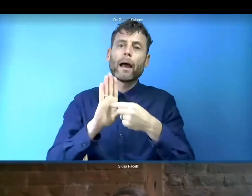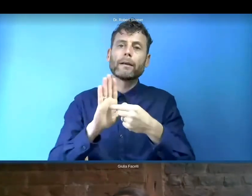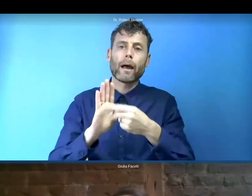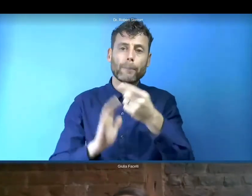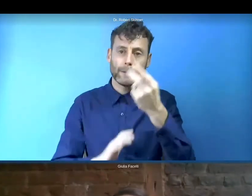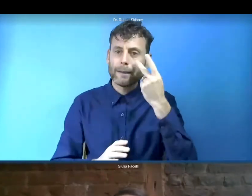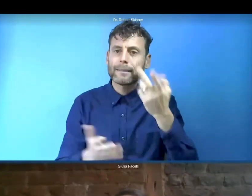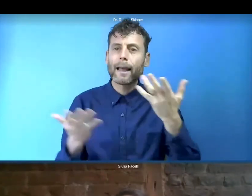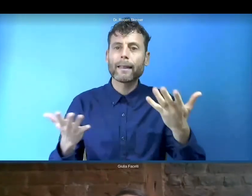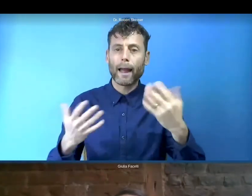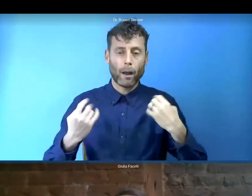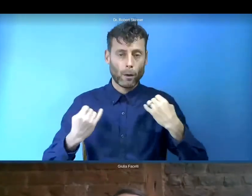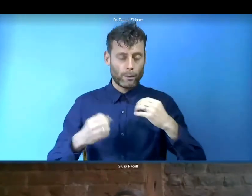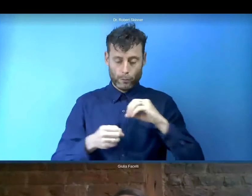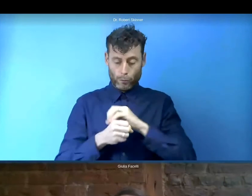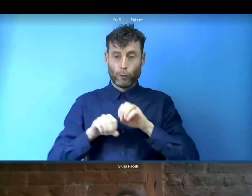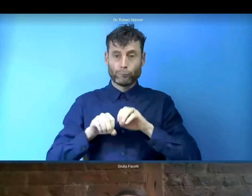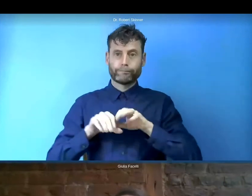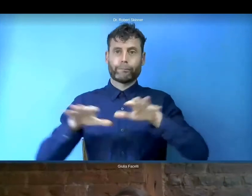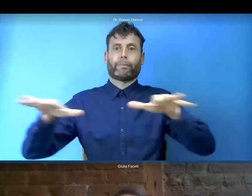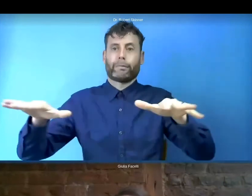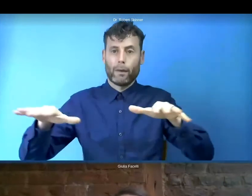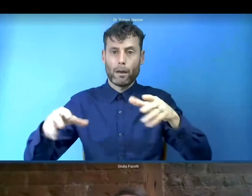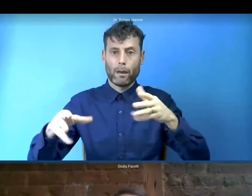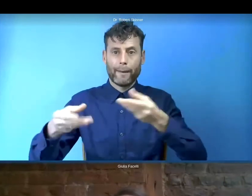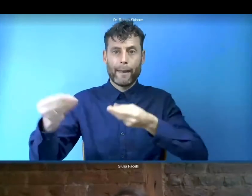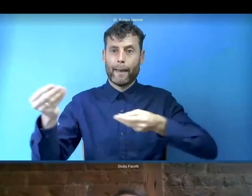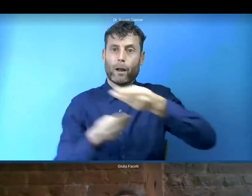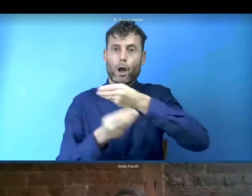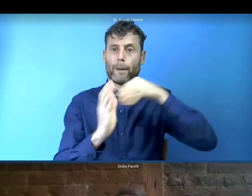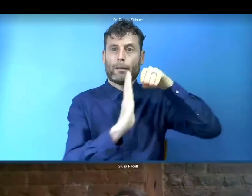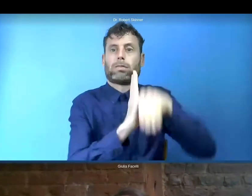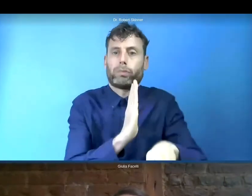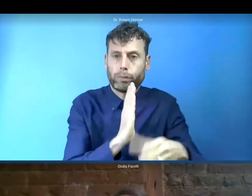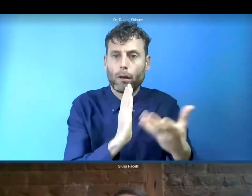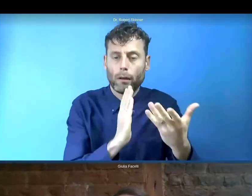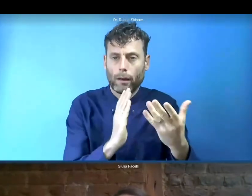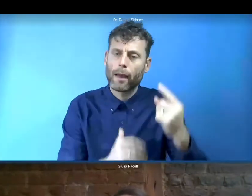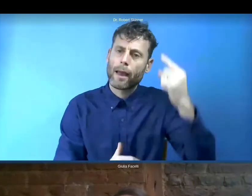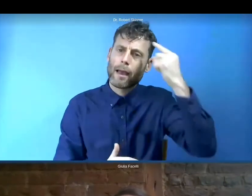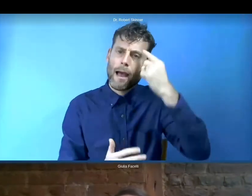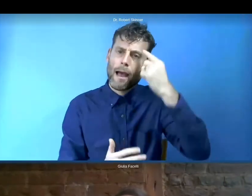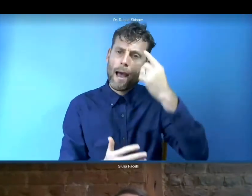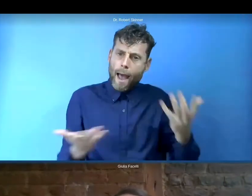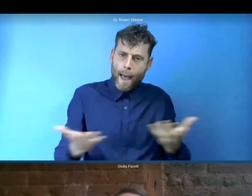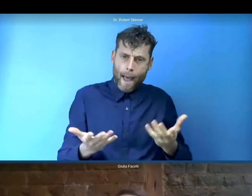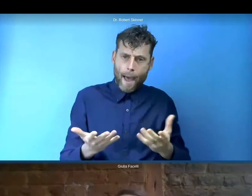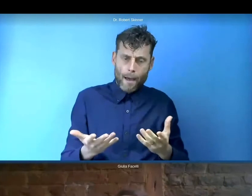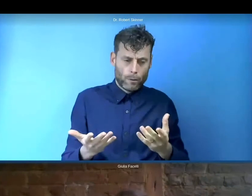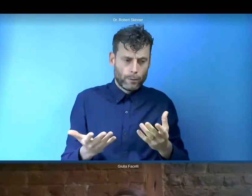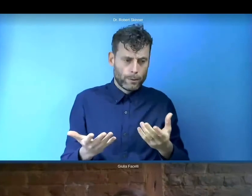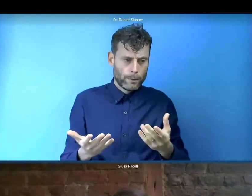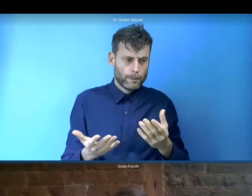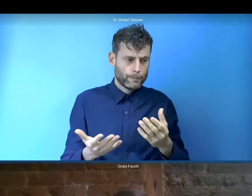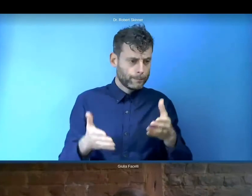now of the pandemic, well, we really have to look at ways of heritage to contribute into that and also be ready of